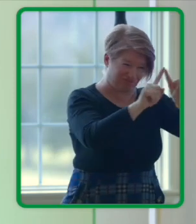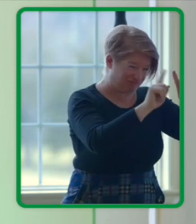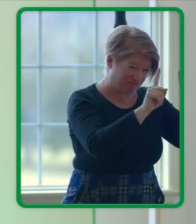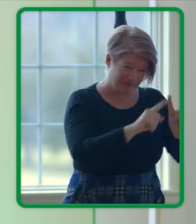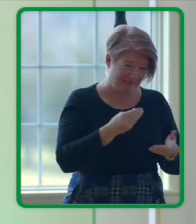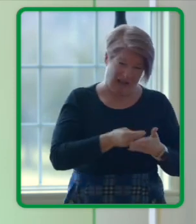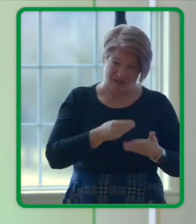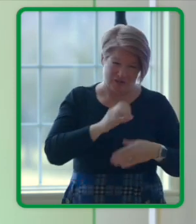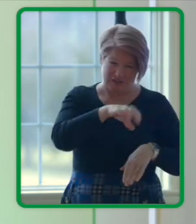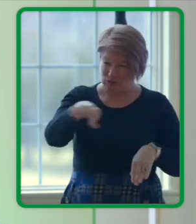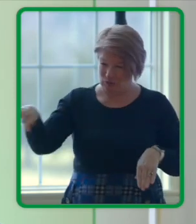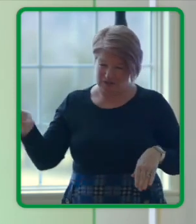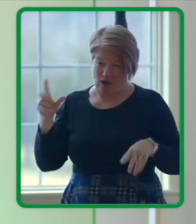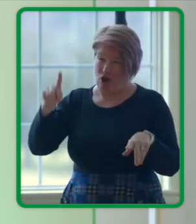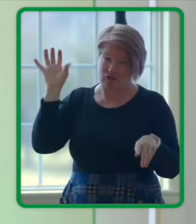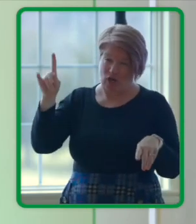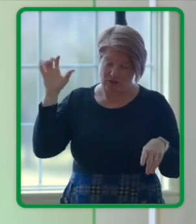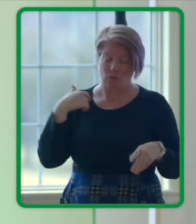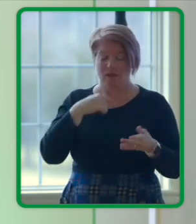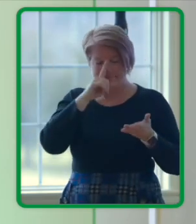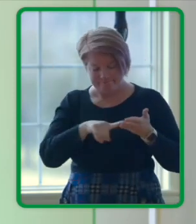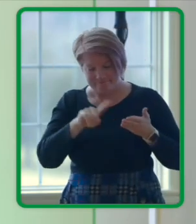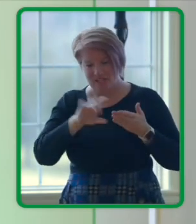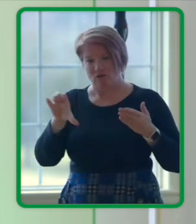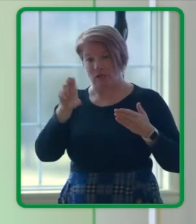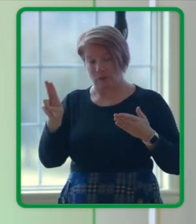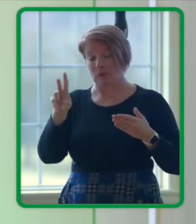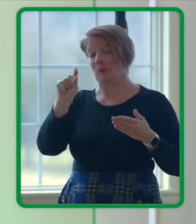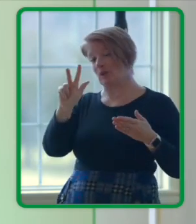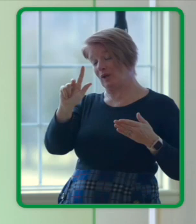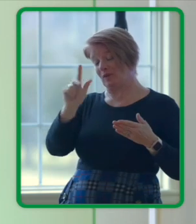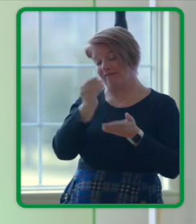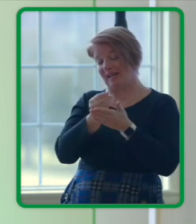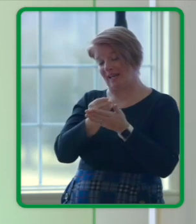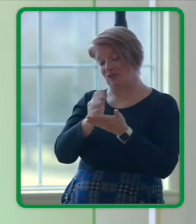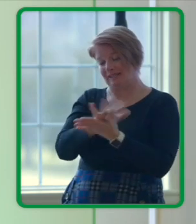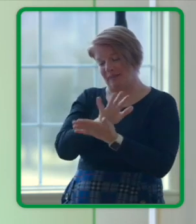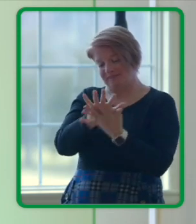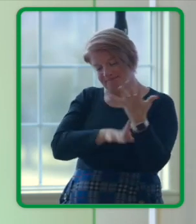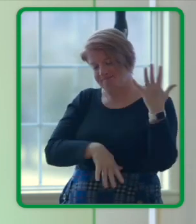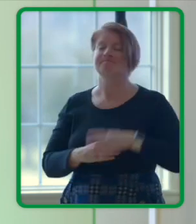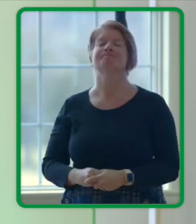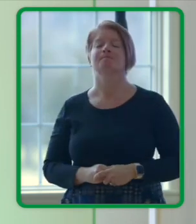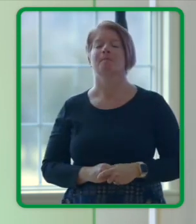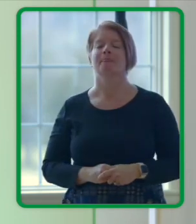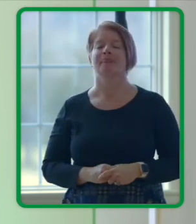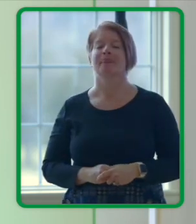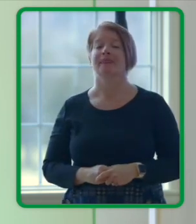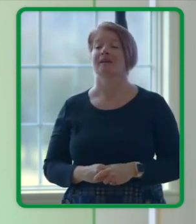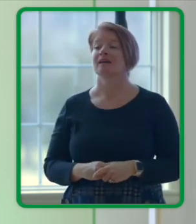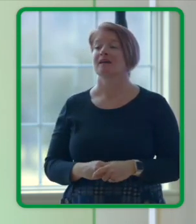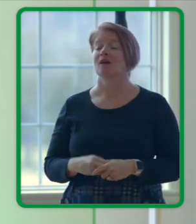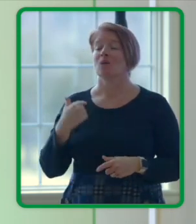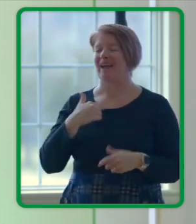we audited the credit union's 2023 financial statements. We issued a clean opinion.